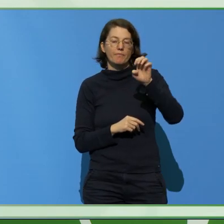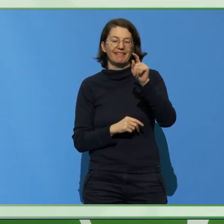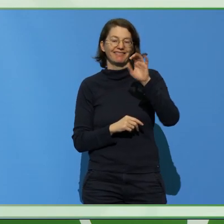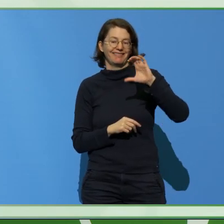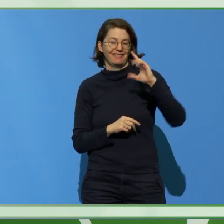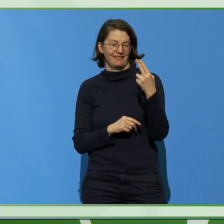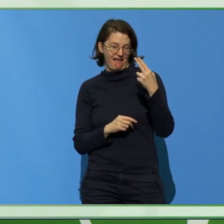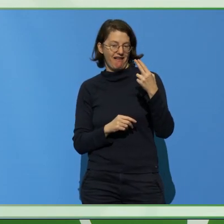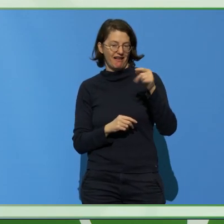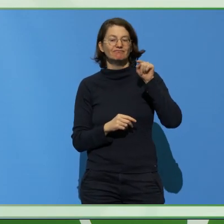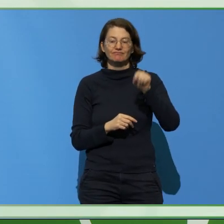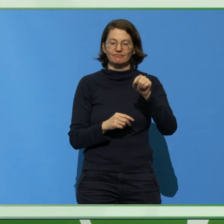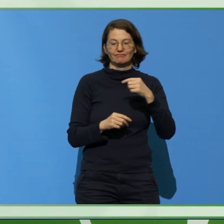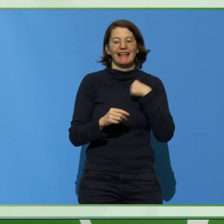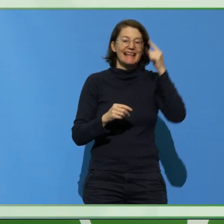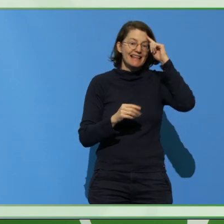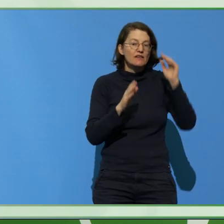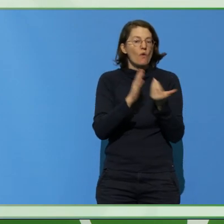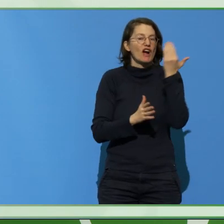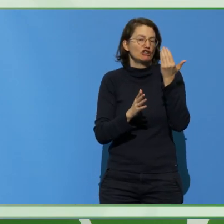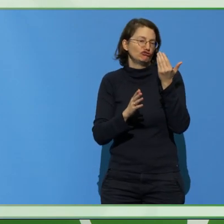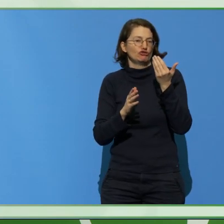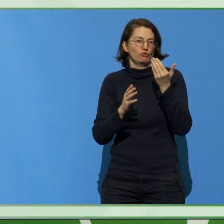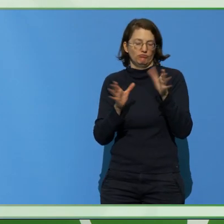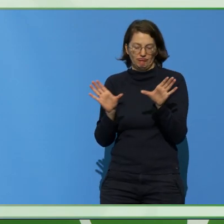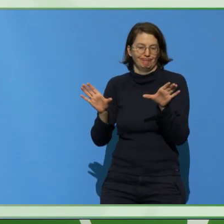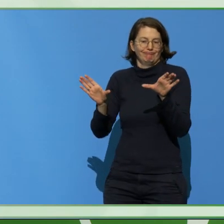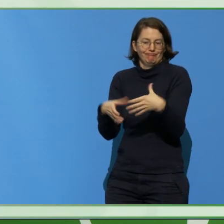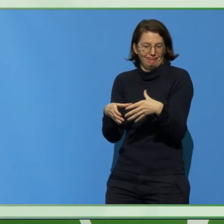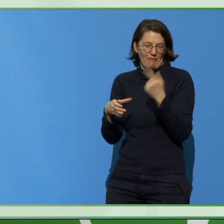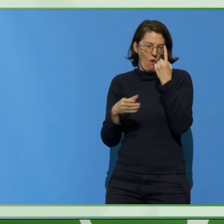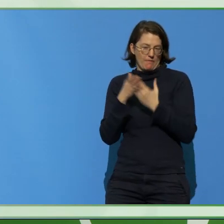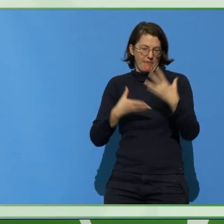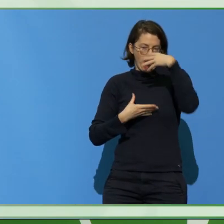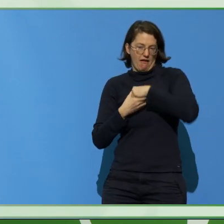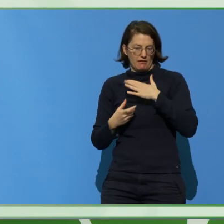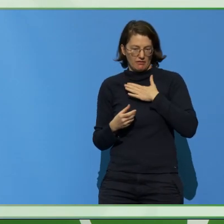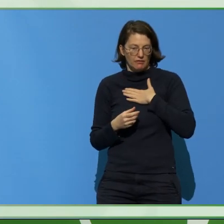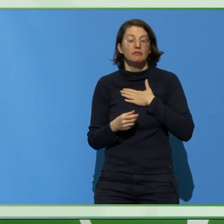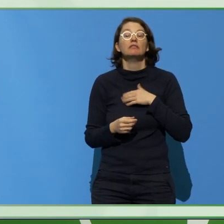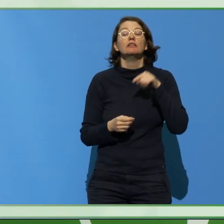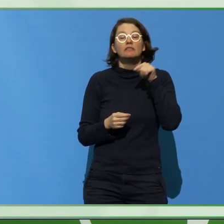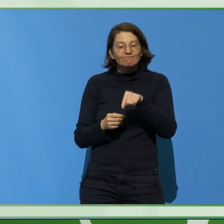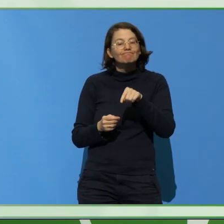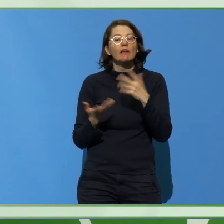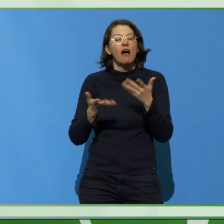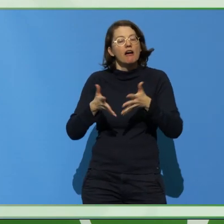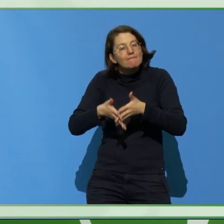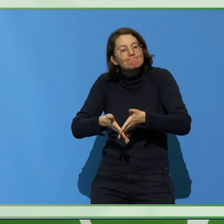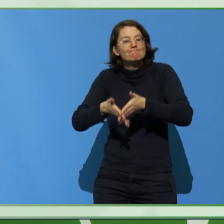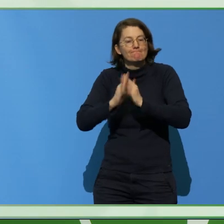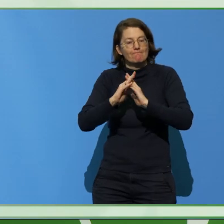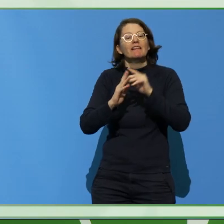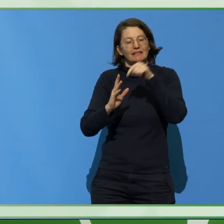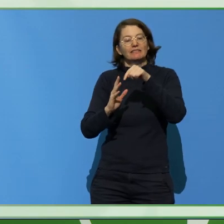technology for blind people to give them confident, independent navigation using technologies such as